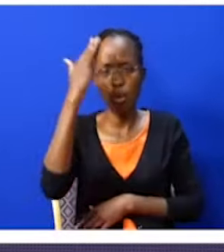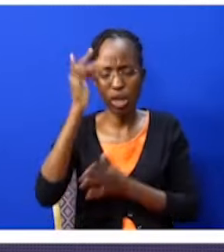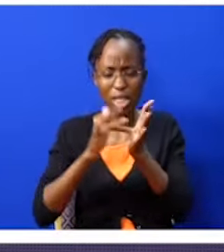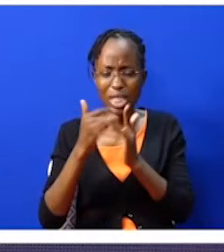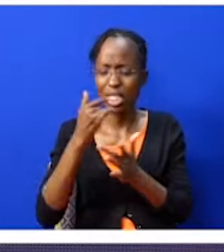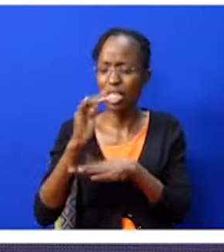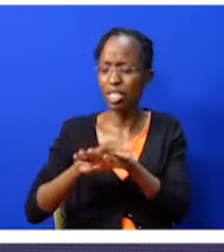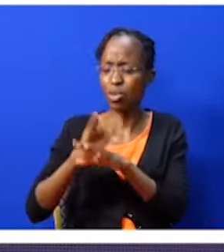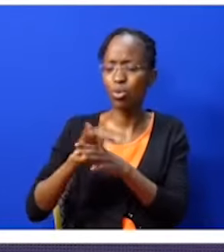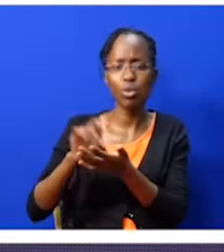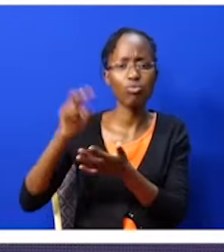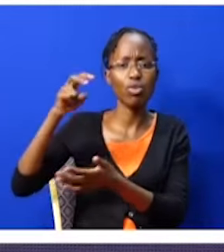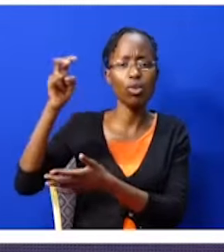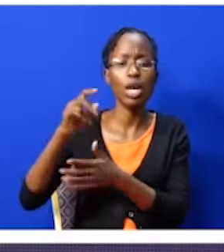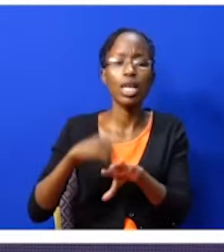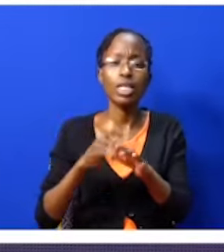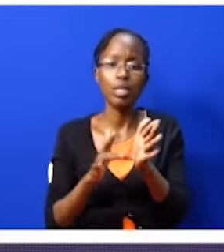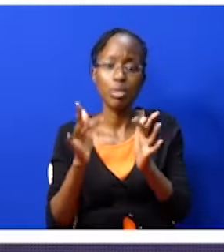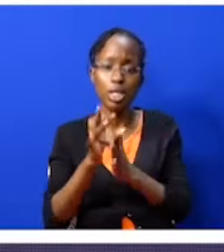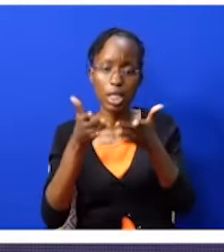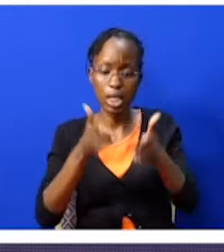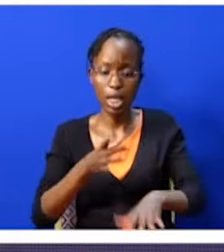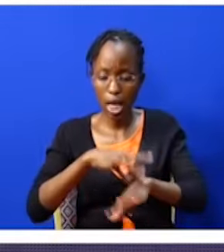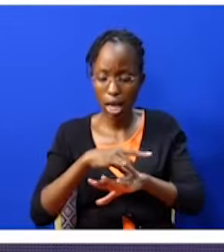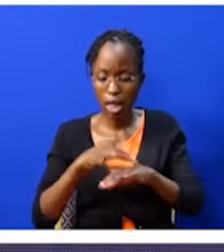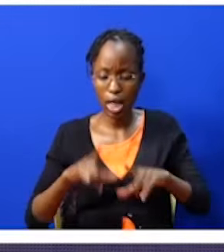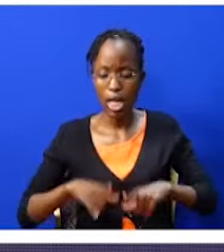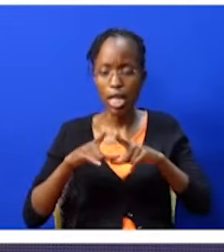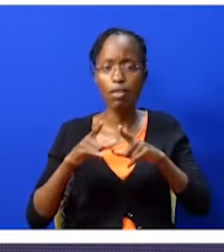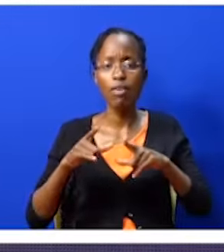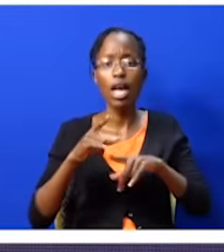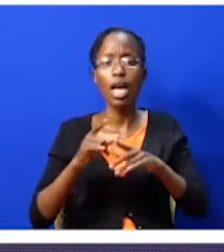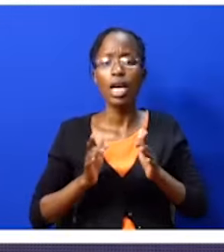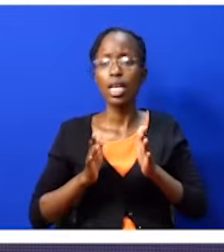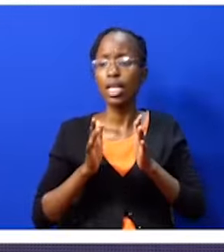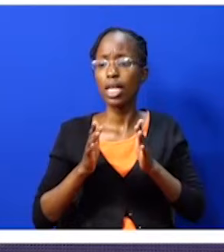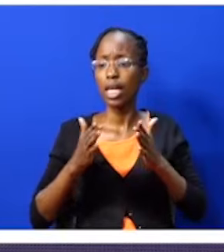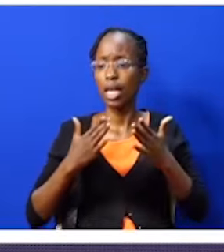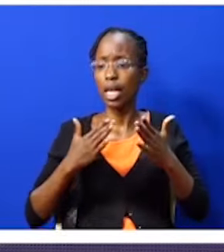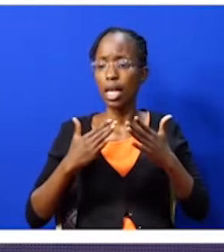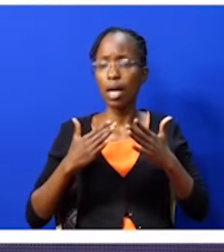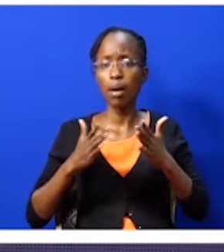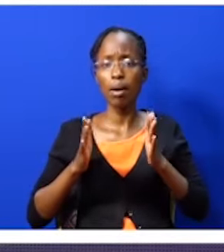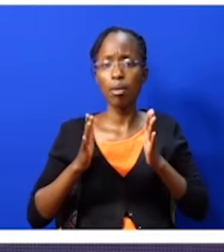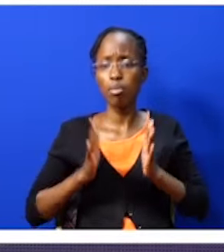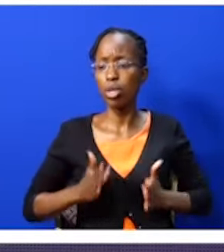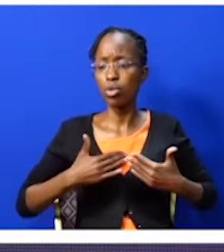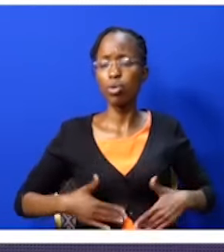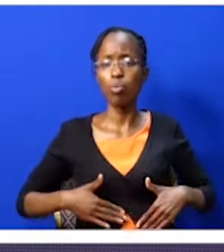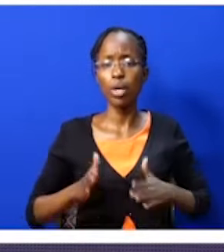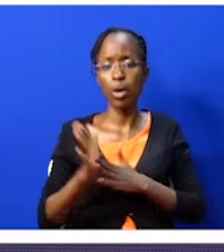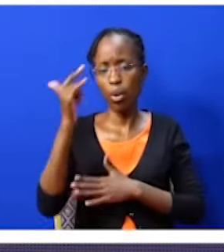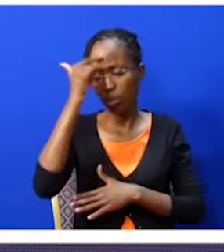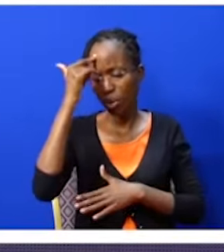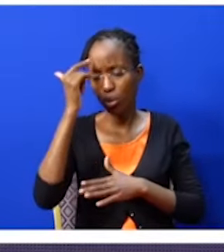that? Now, when Jesus was here on earth, he lived in a human body just like us, and he had the limitations of a human body in that he could